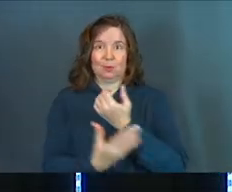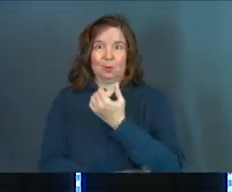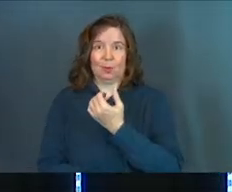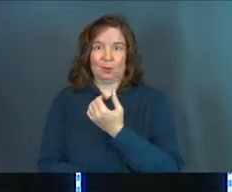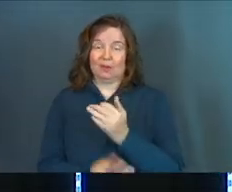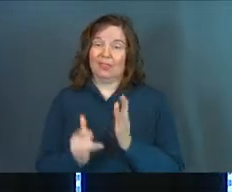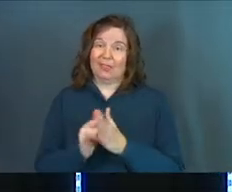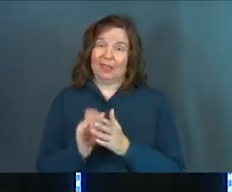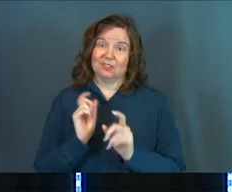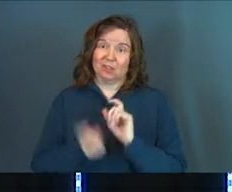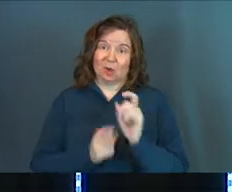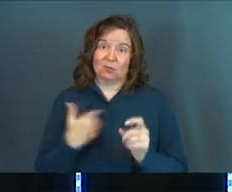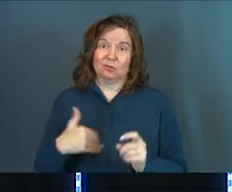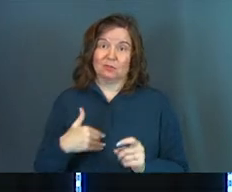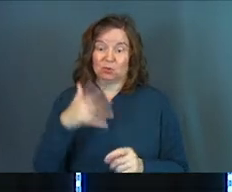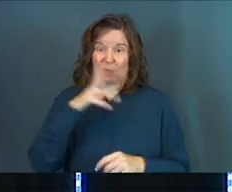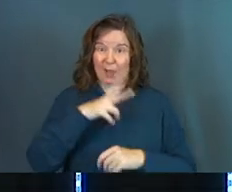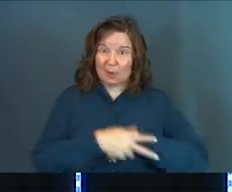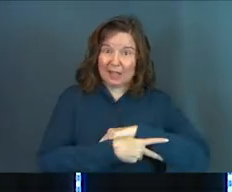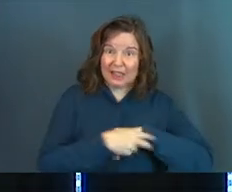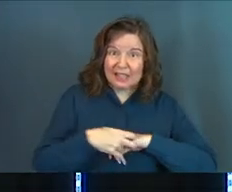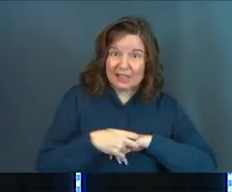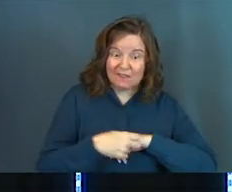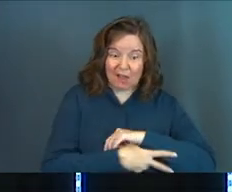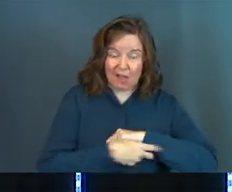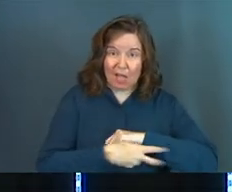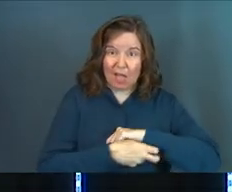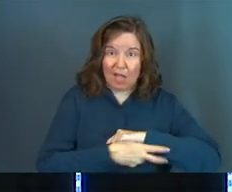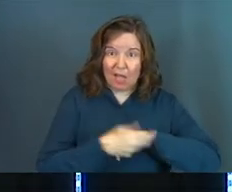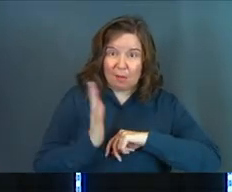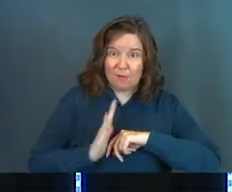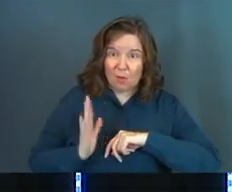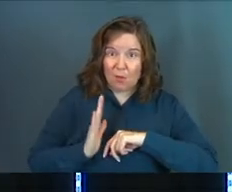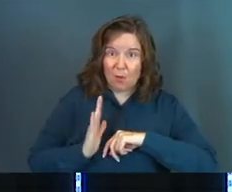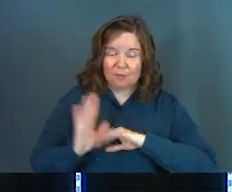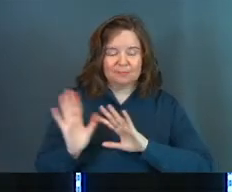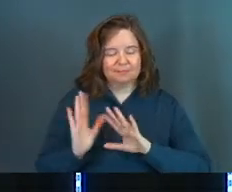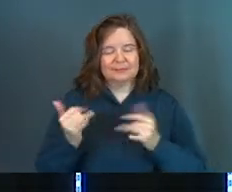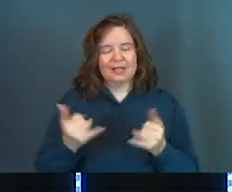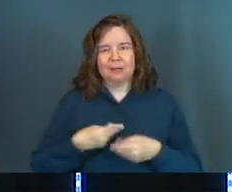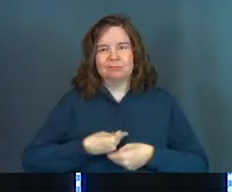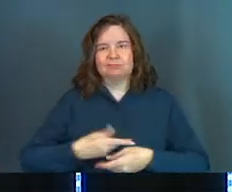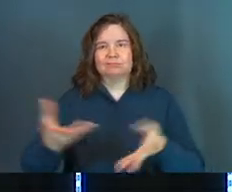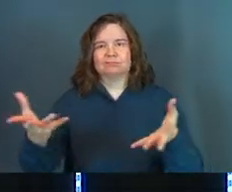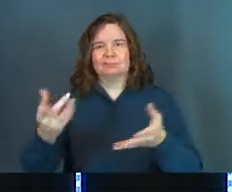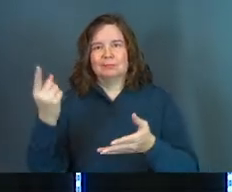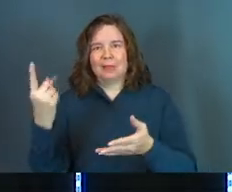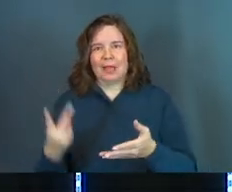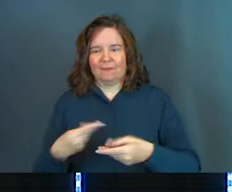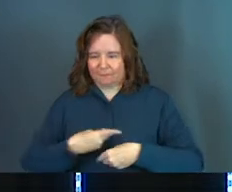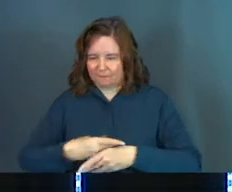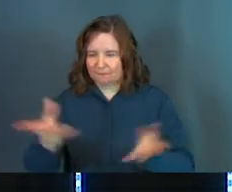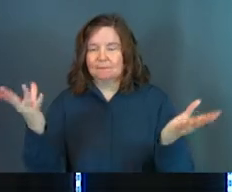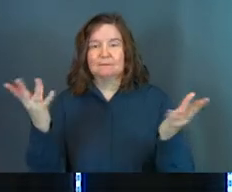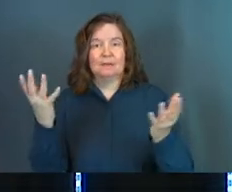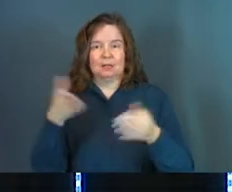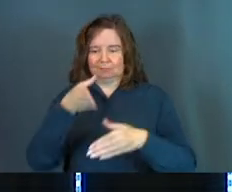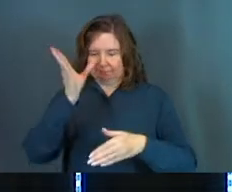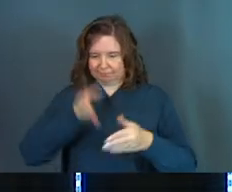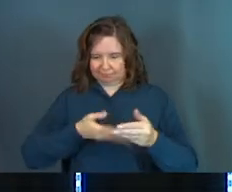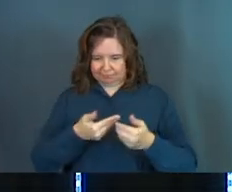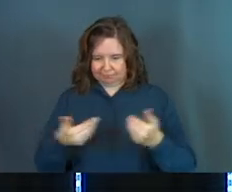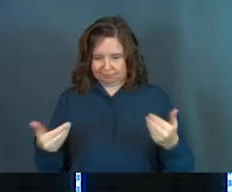generosity. So the guy who was a thief and stole all this money, he's now giving half of it away. Half, right down the